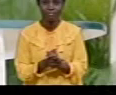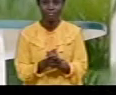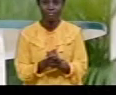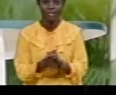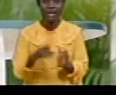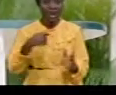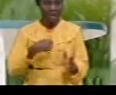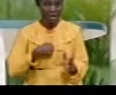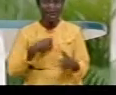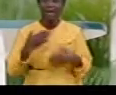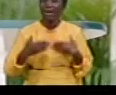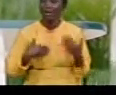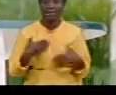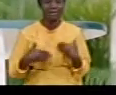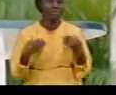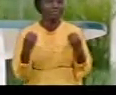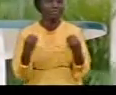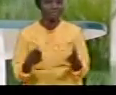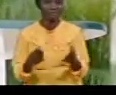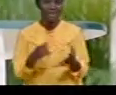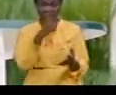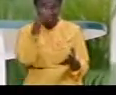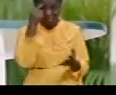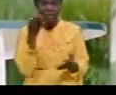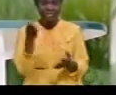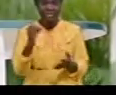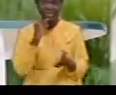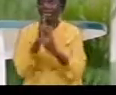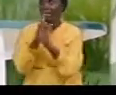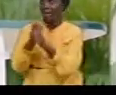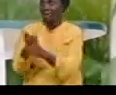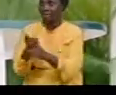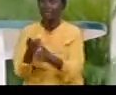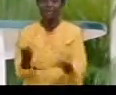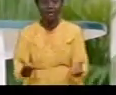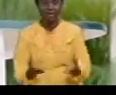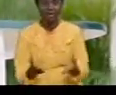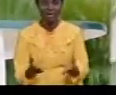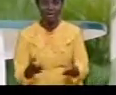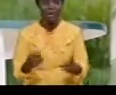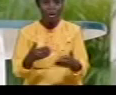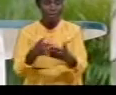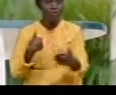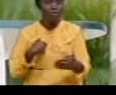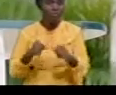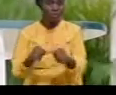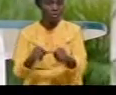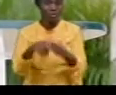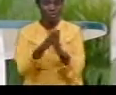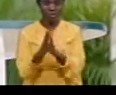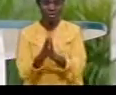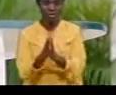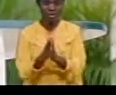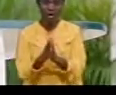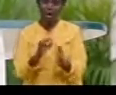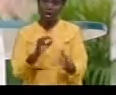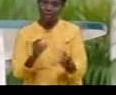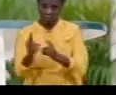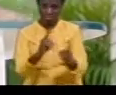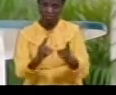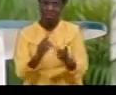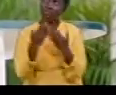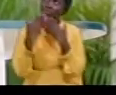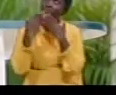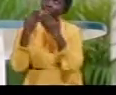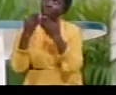happy because you see answer. There's answers here. Before we continue in that prayer, I just want to say, God, thank you for answers to prayer.